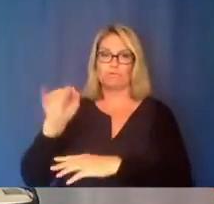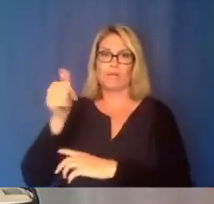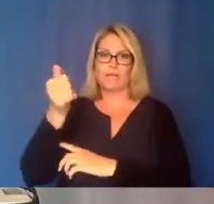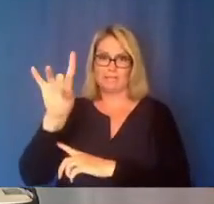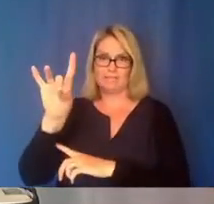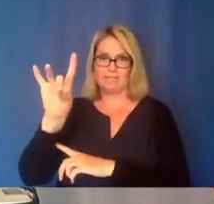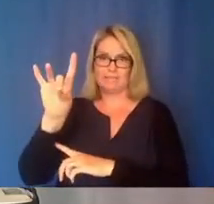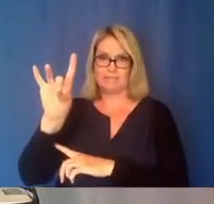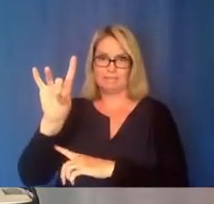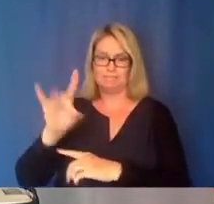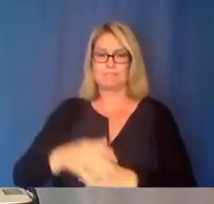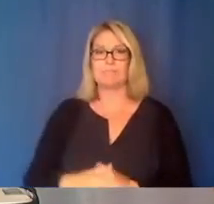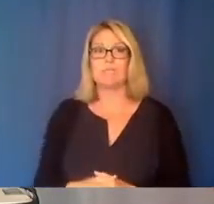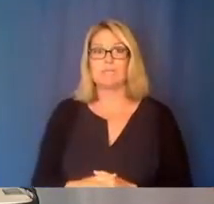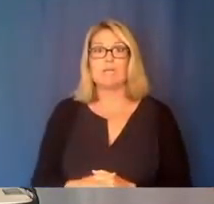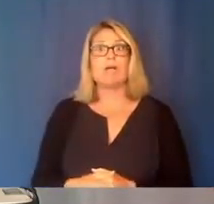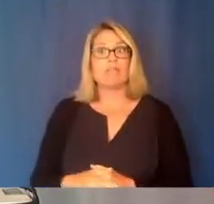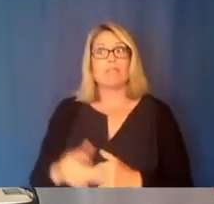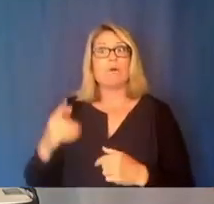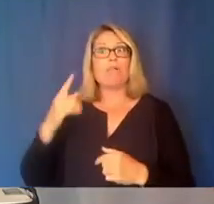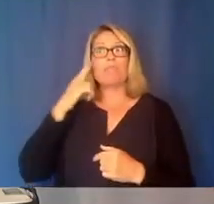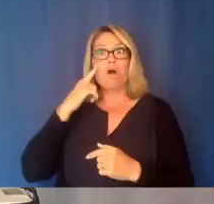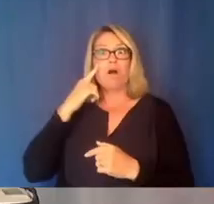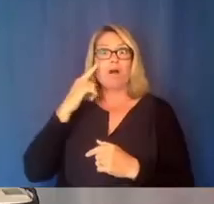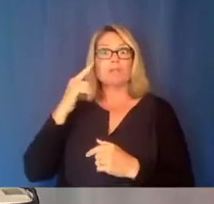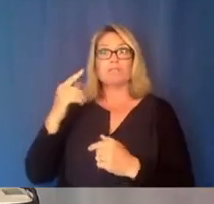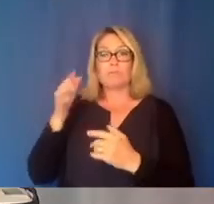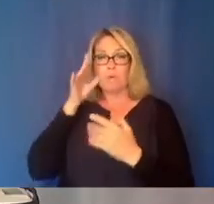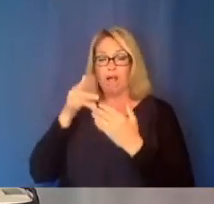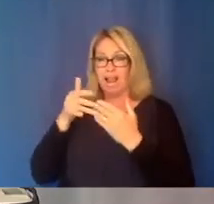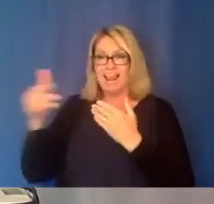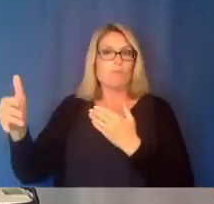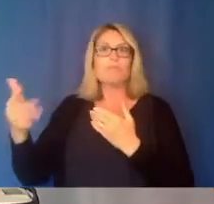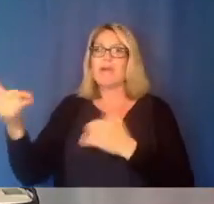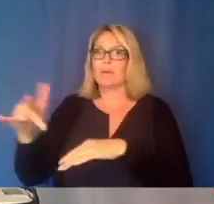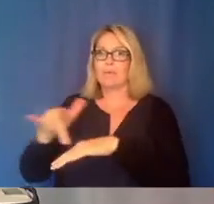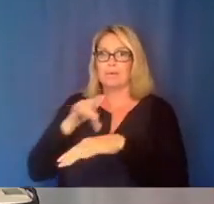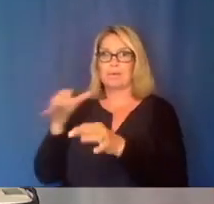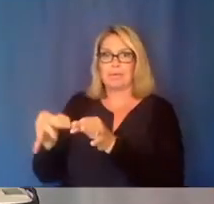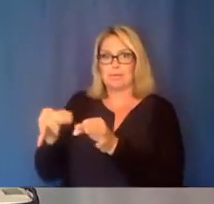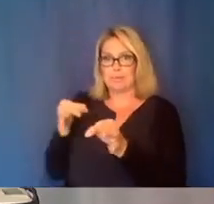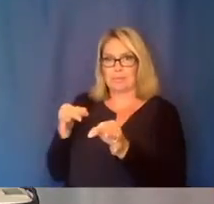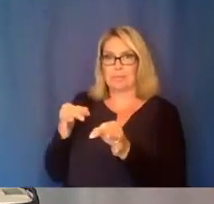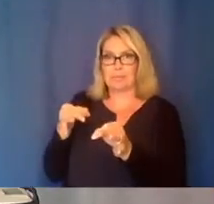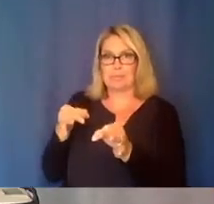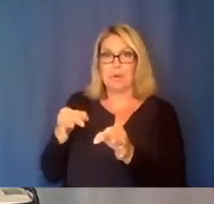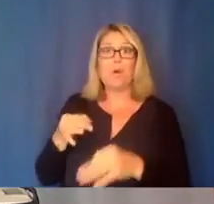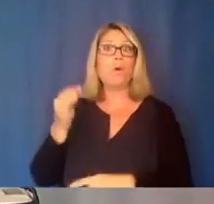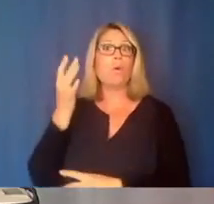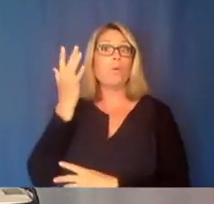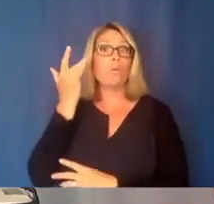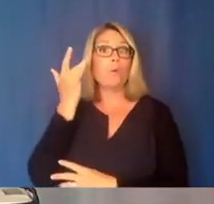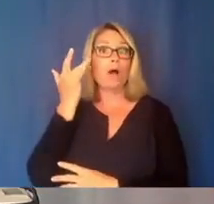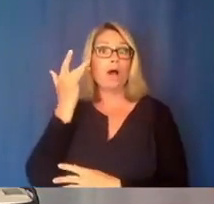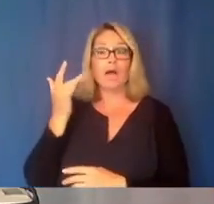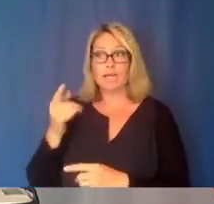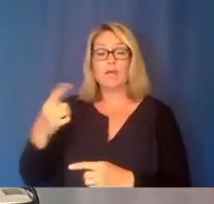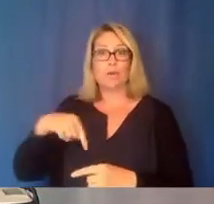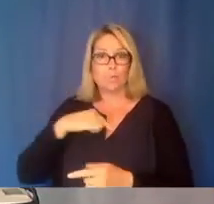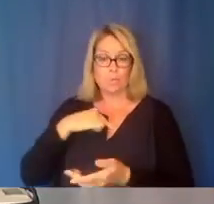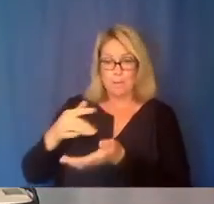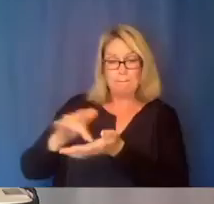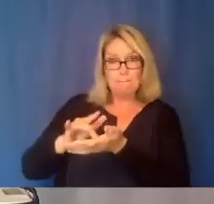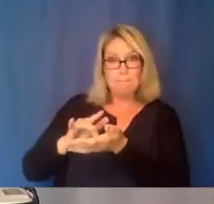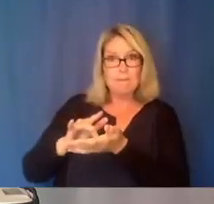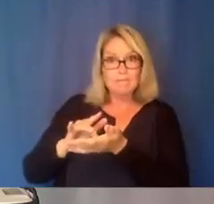taking place sooner than we had originally planned, and we are able to do this because the medical factors that go into our decision-making process